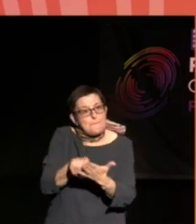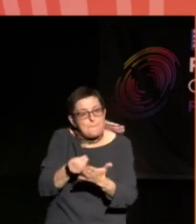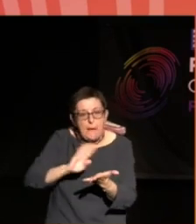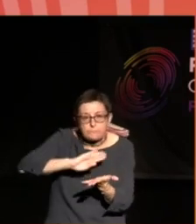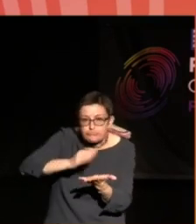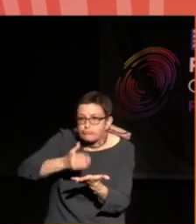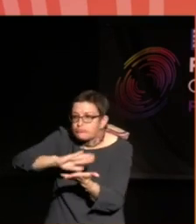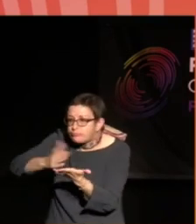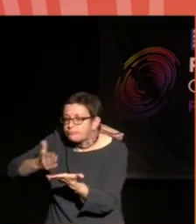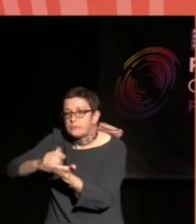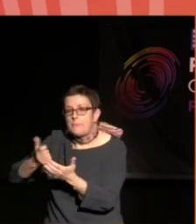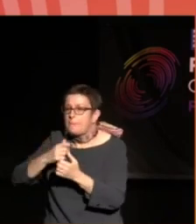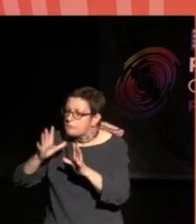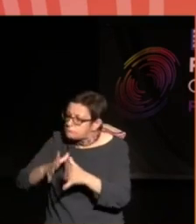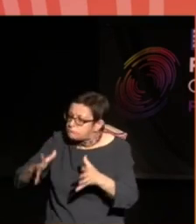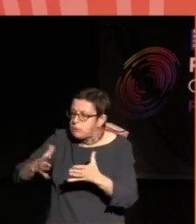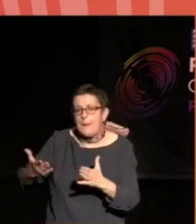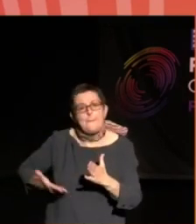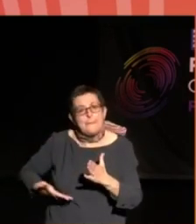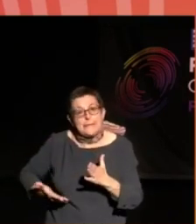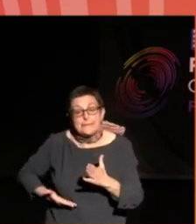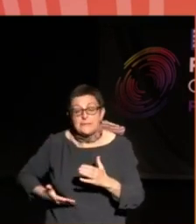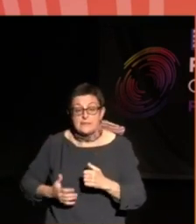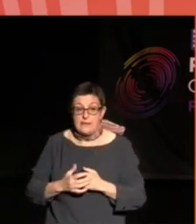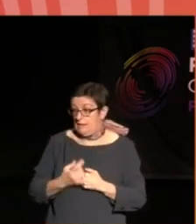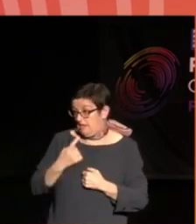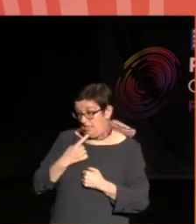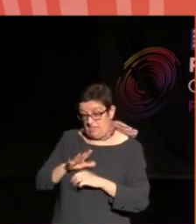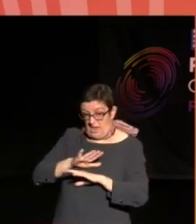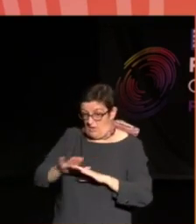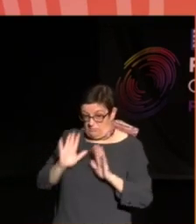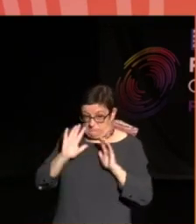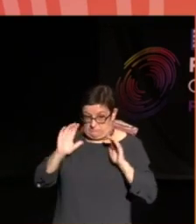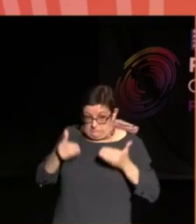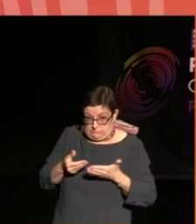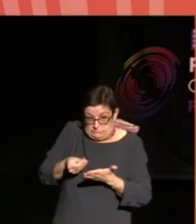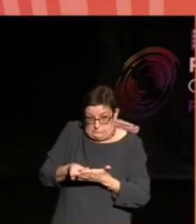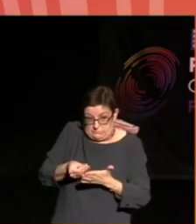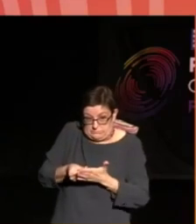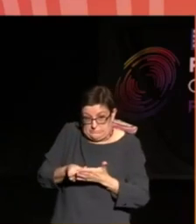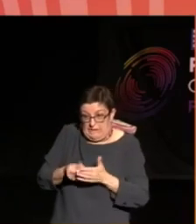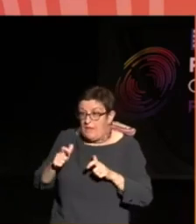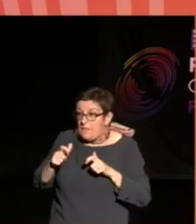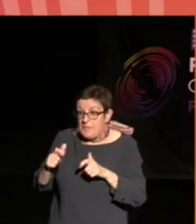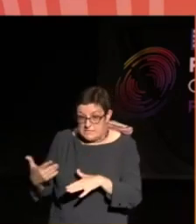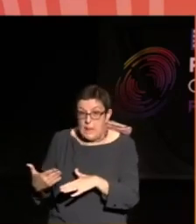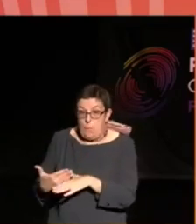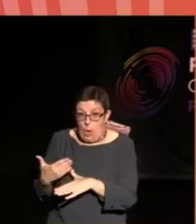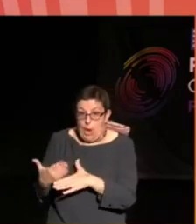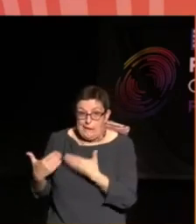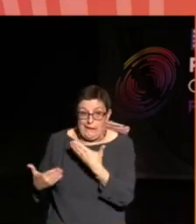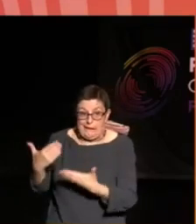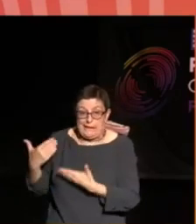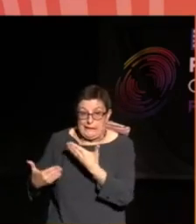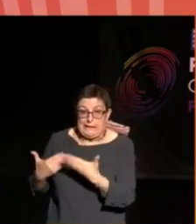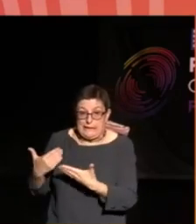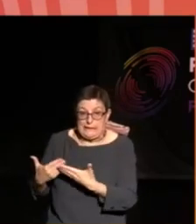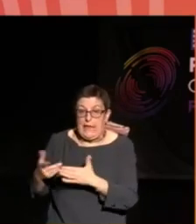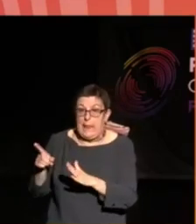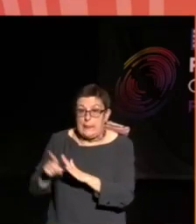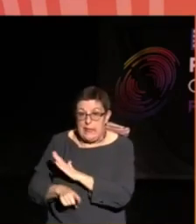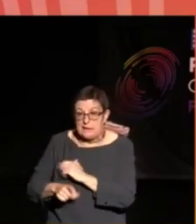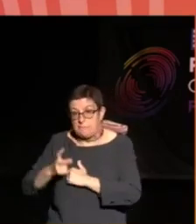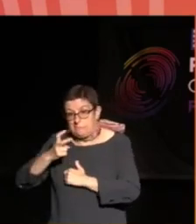building their business? I would say they're not financially based, in the sense that they're still working quite late in